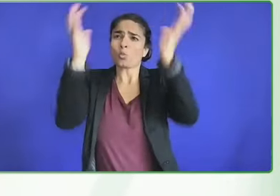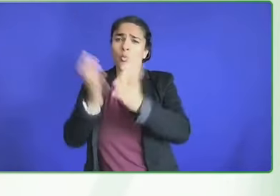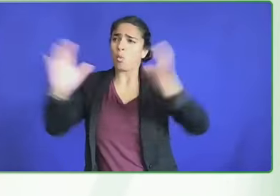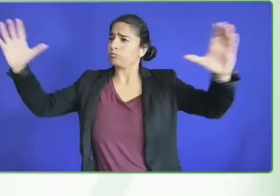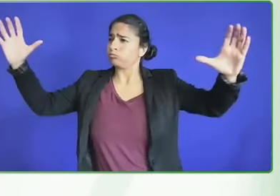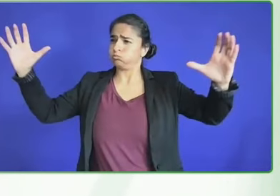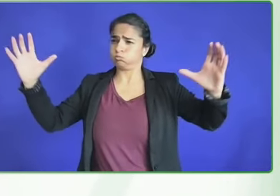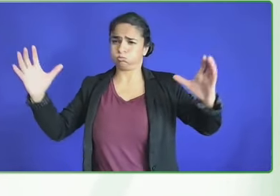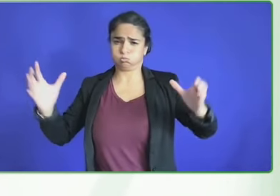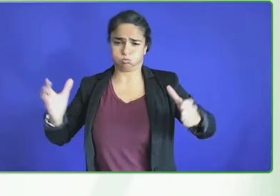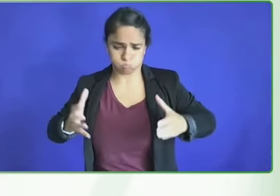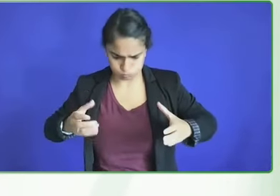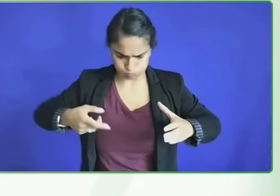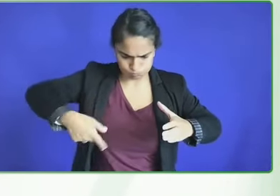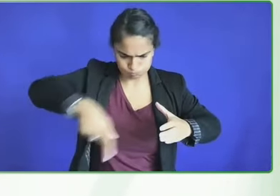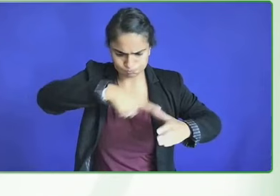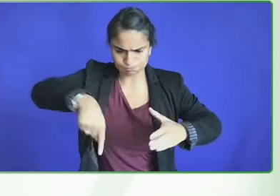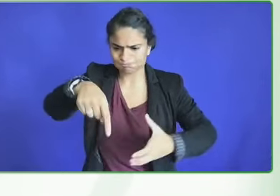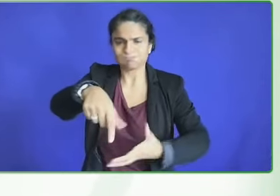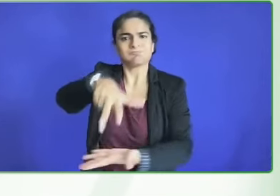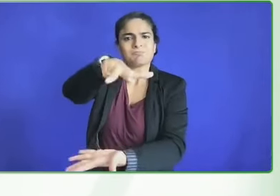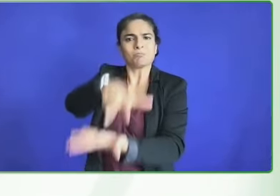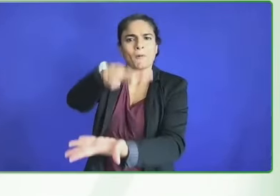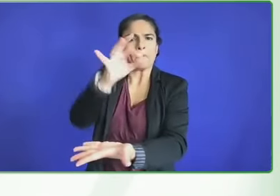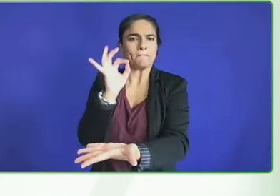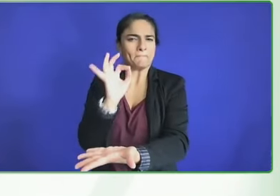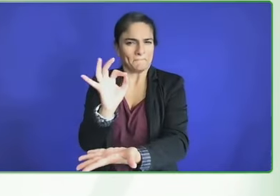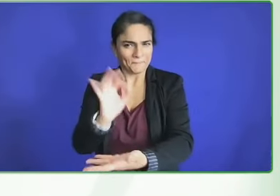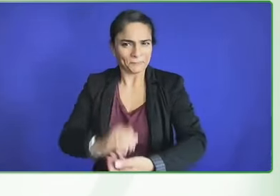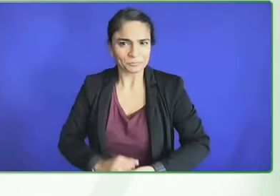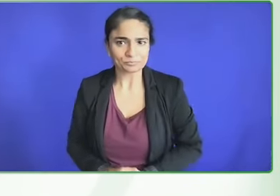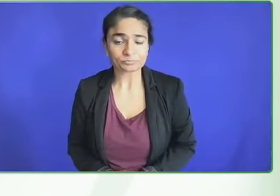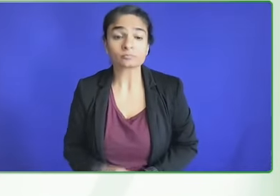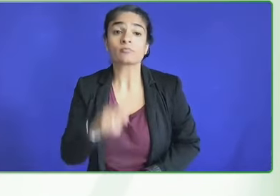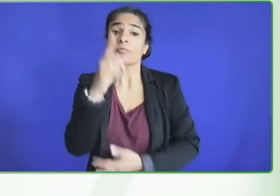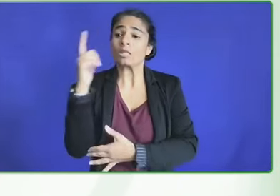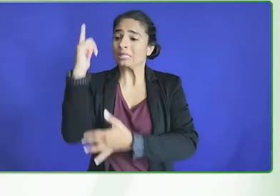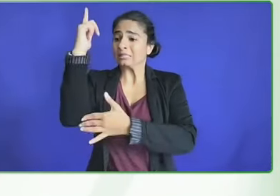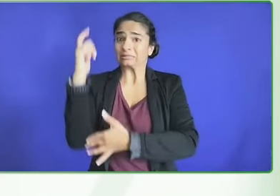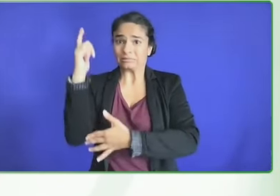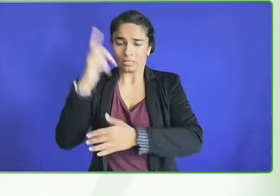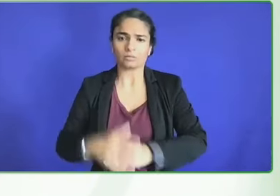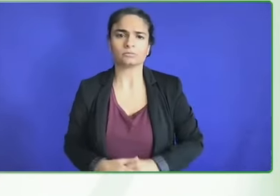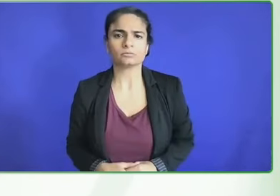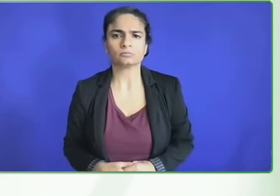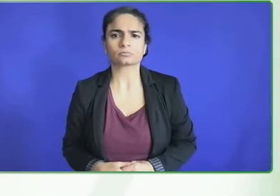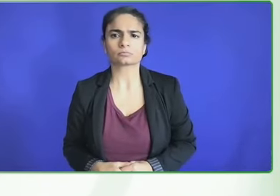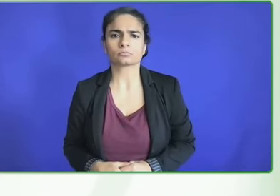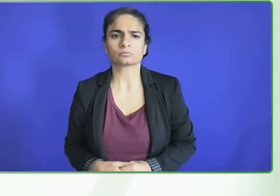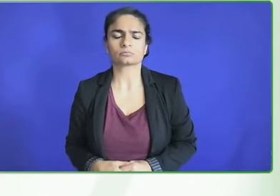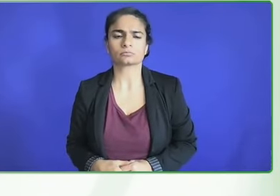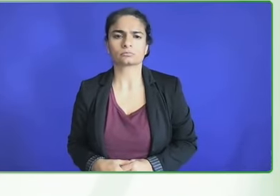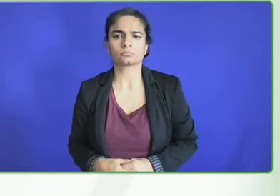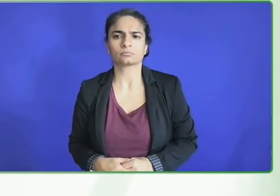important in the context of Irish history, as it will replace legislation,